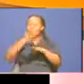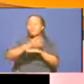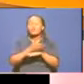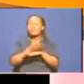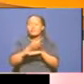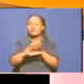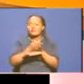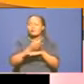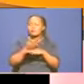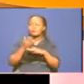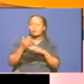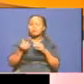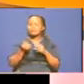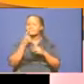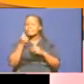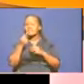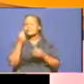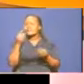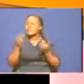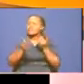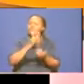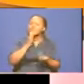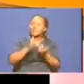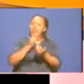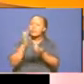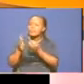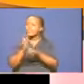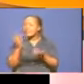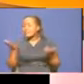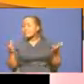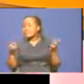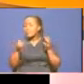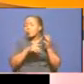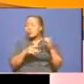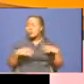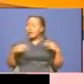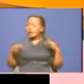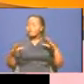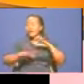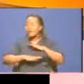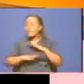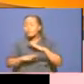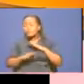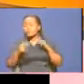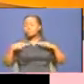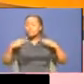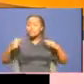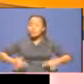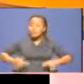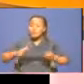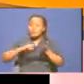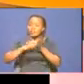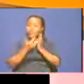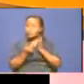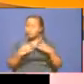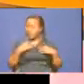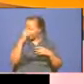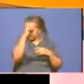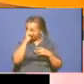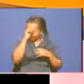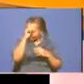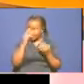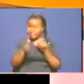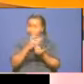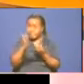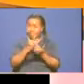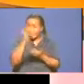okay, do we have adequate human resource, capacity to provide the critical care? Because I know after surgery, there's